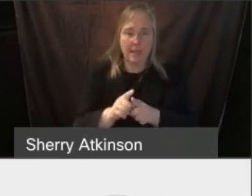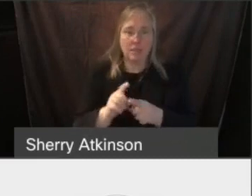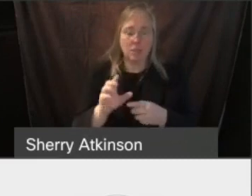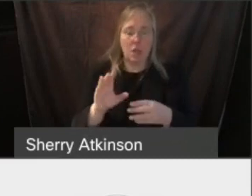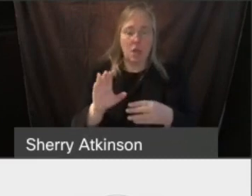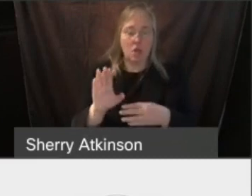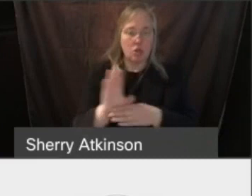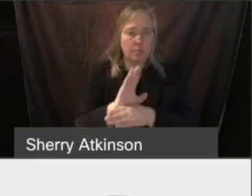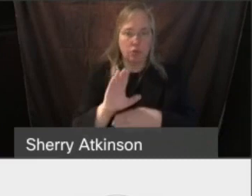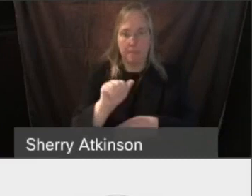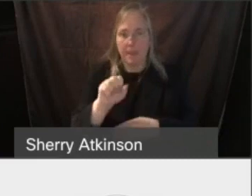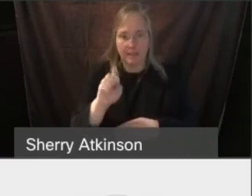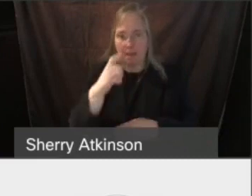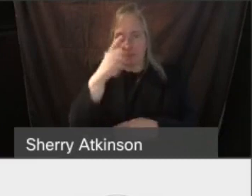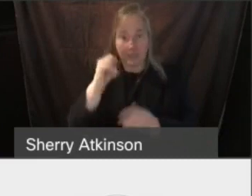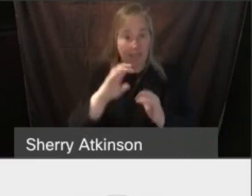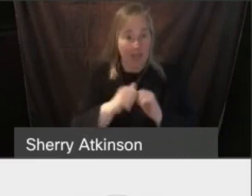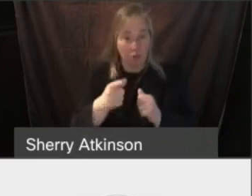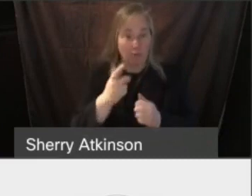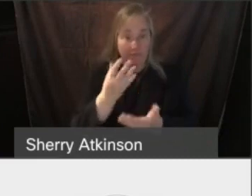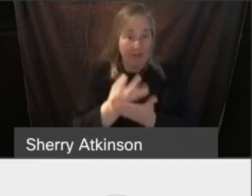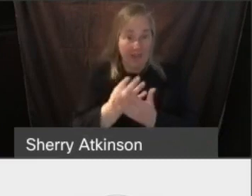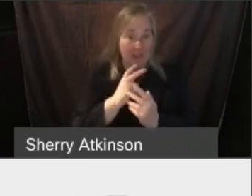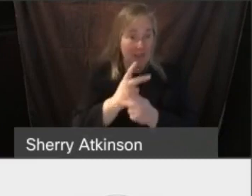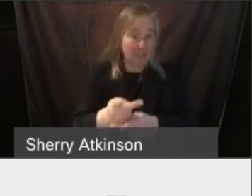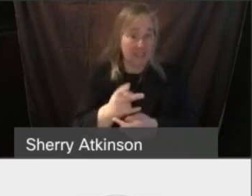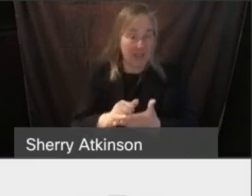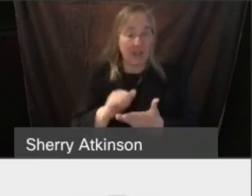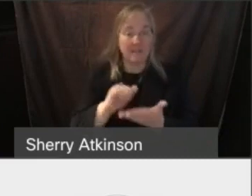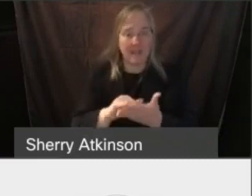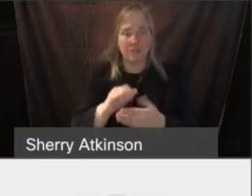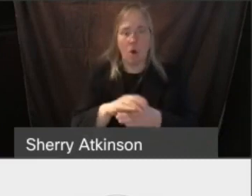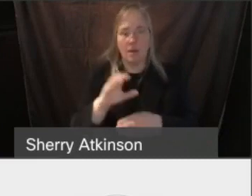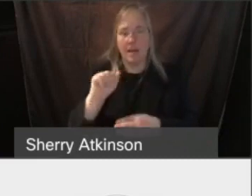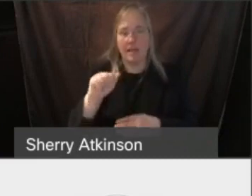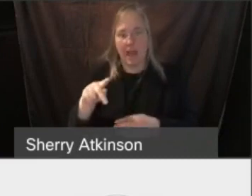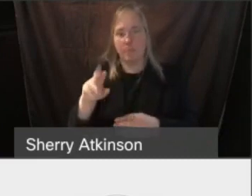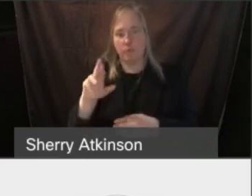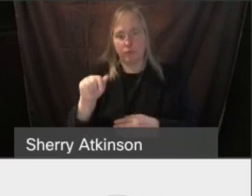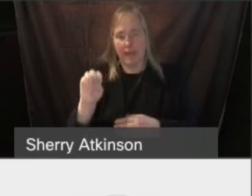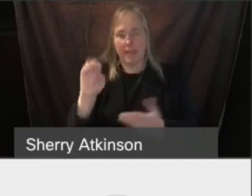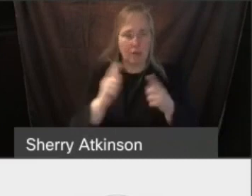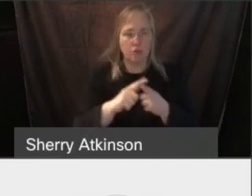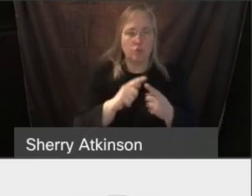because of the way that you finance that, and it's done on a cap rate as opposed to comparable sales and things like